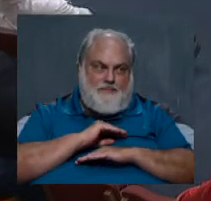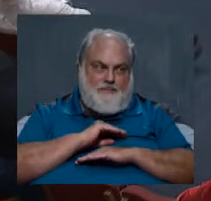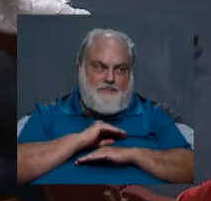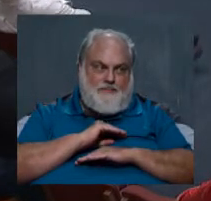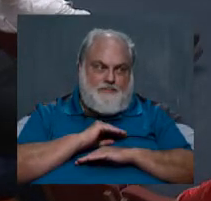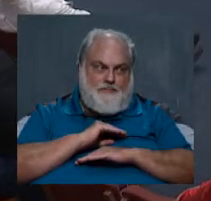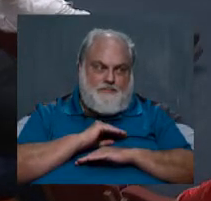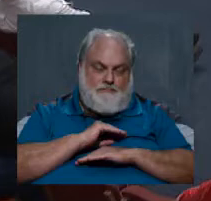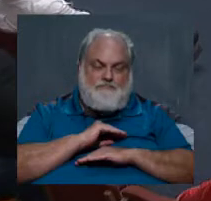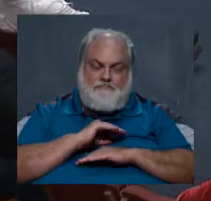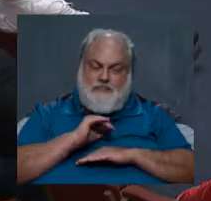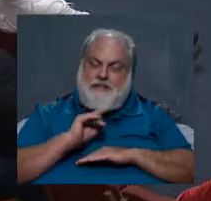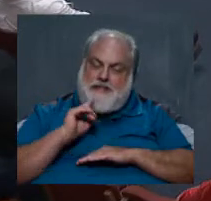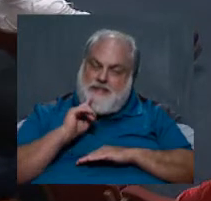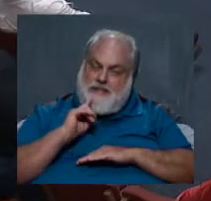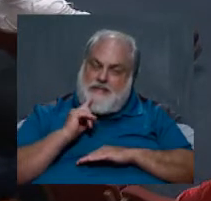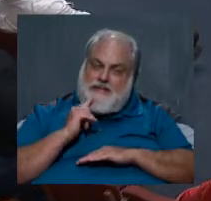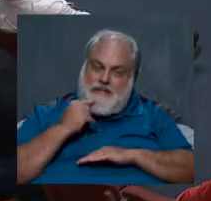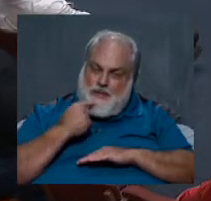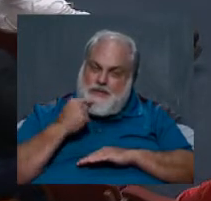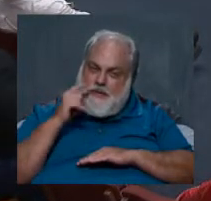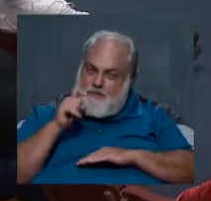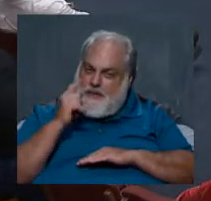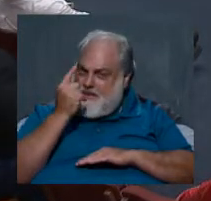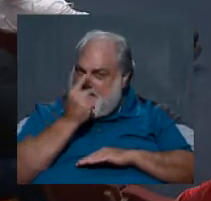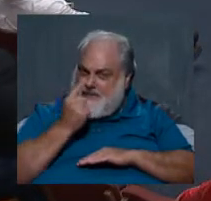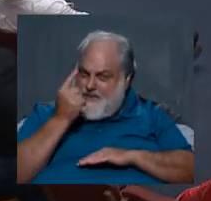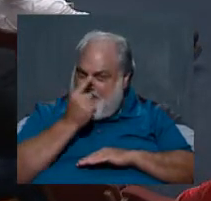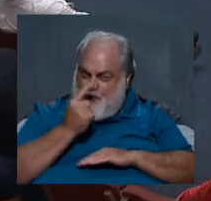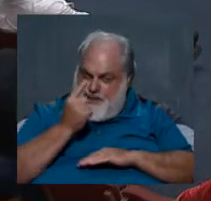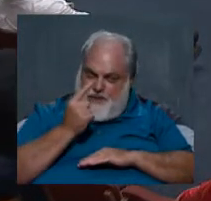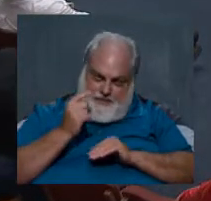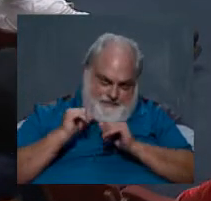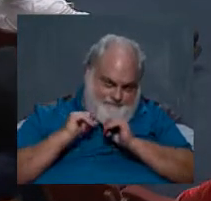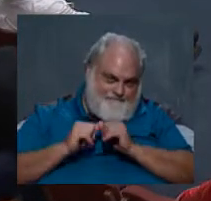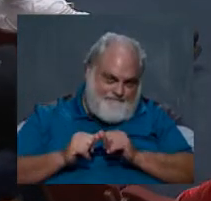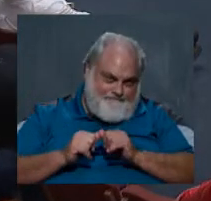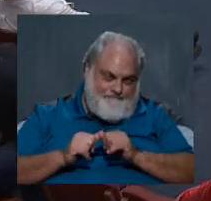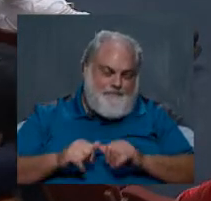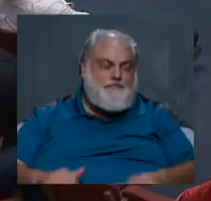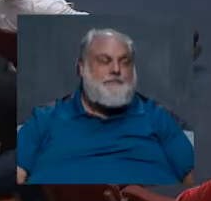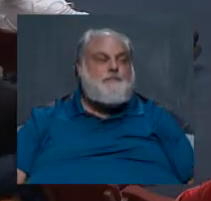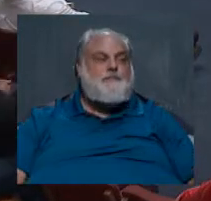But, again, I think this is one that we've really got to consider and it's going to continue to come to us.